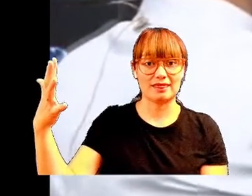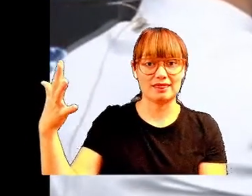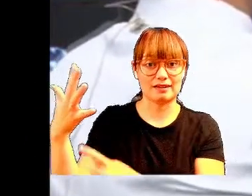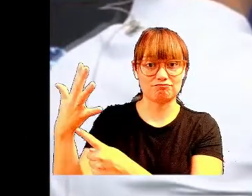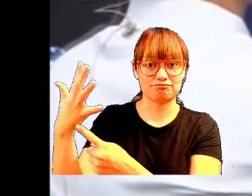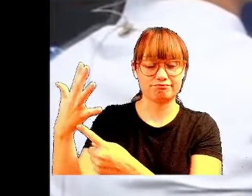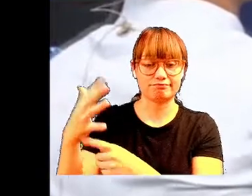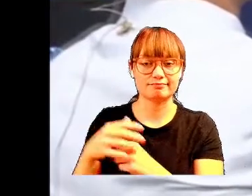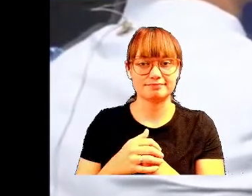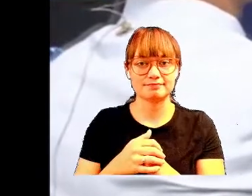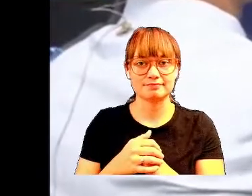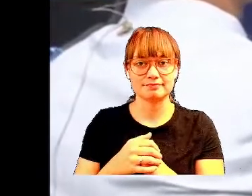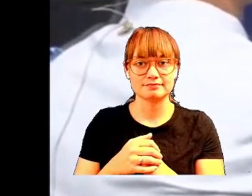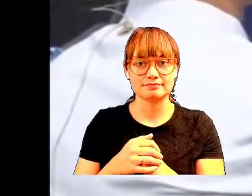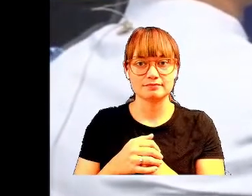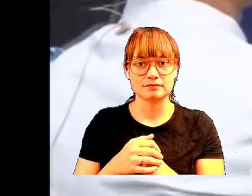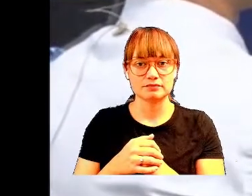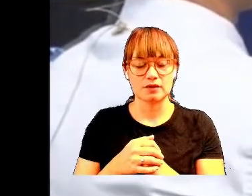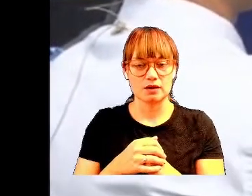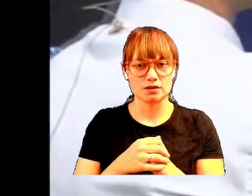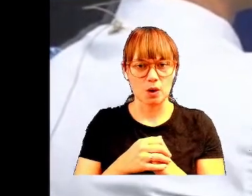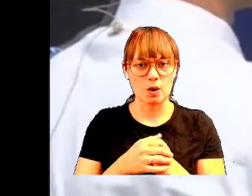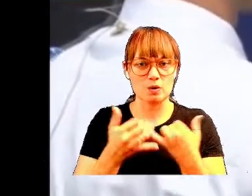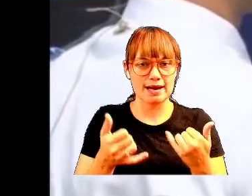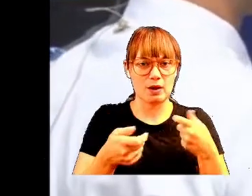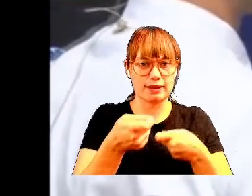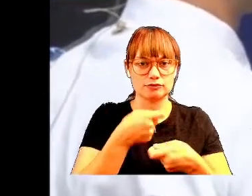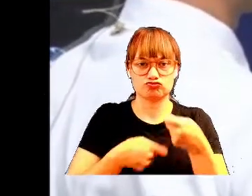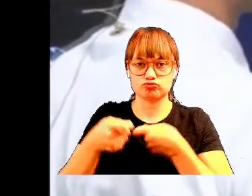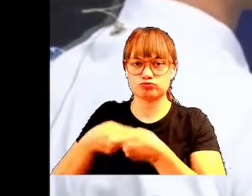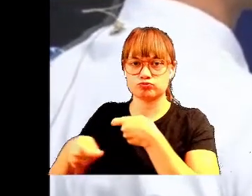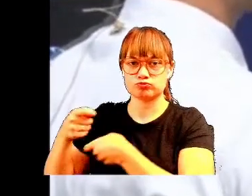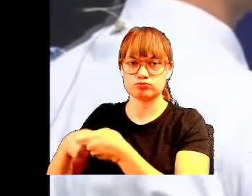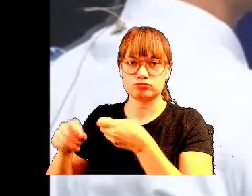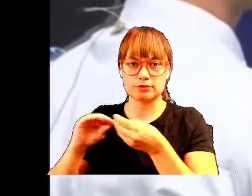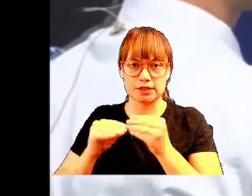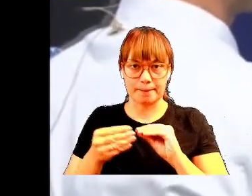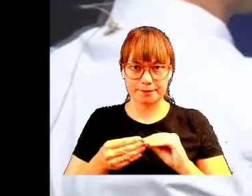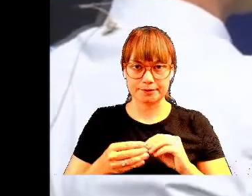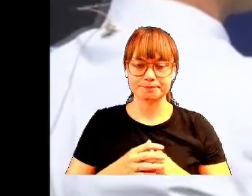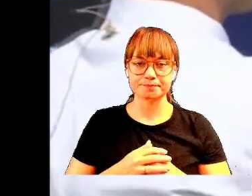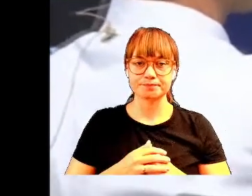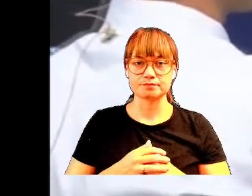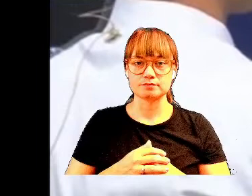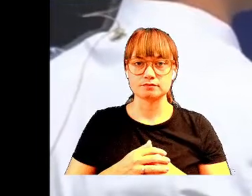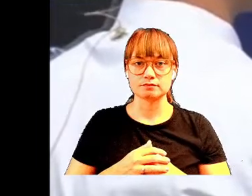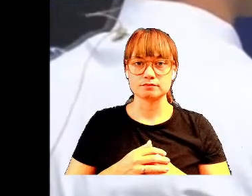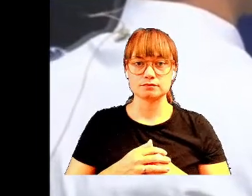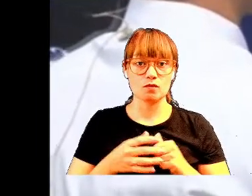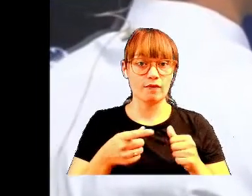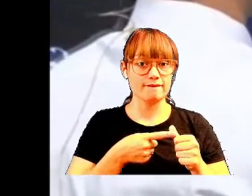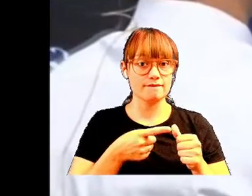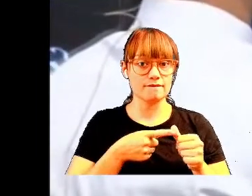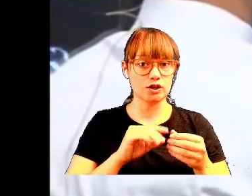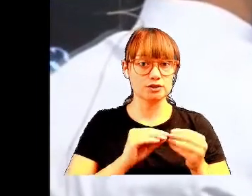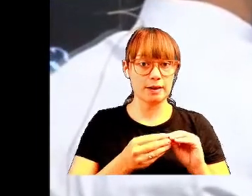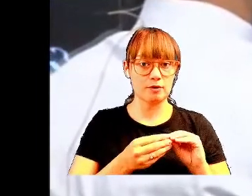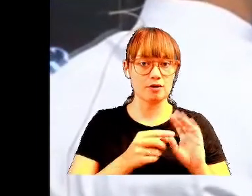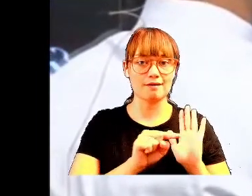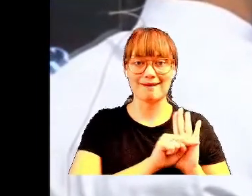this information into this formula. The first term is -3.